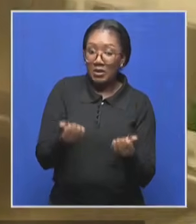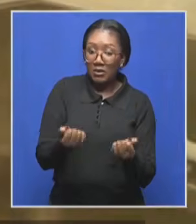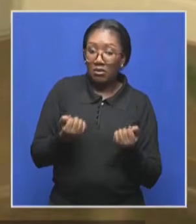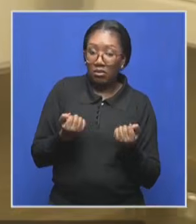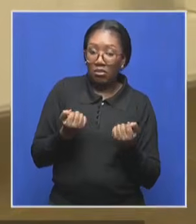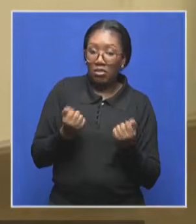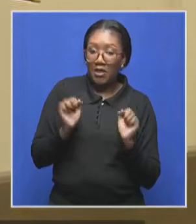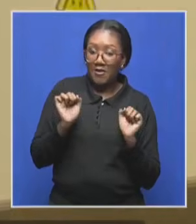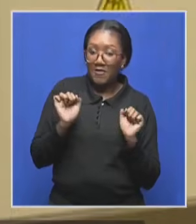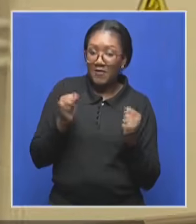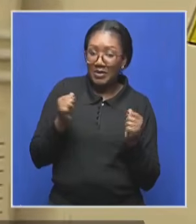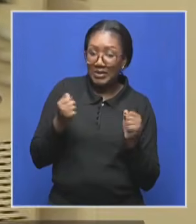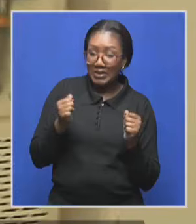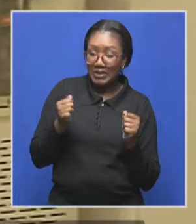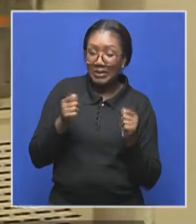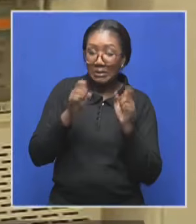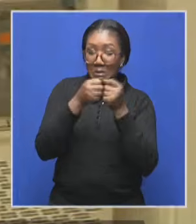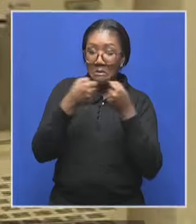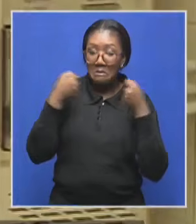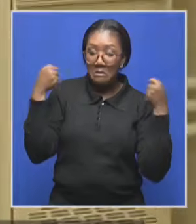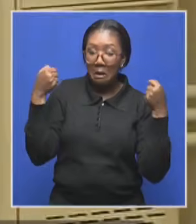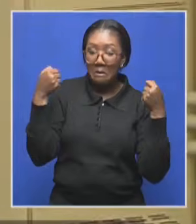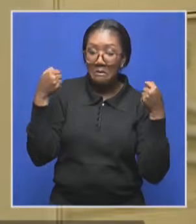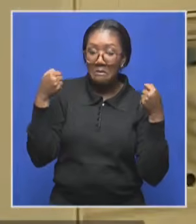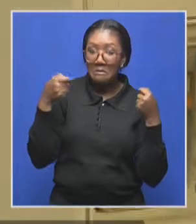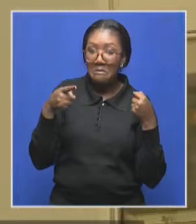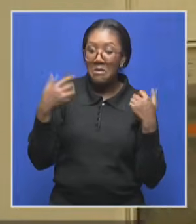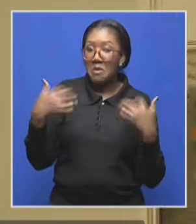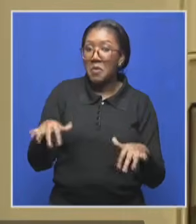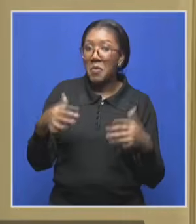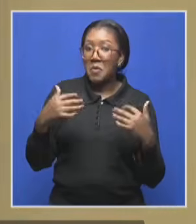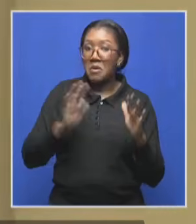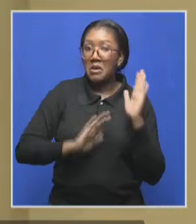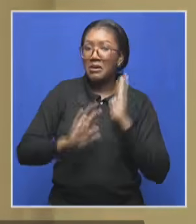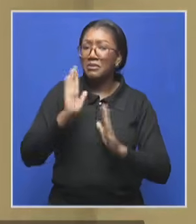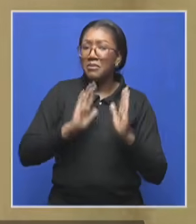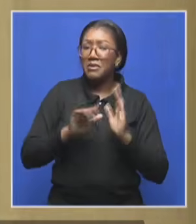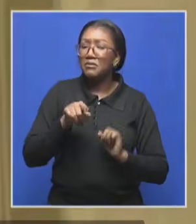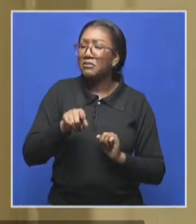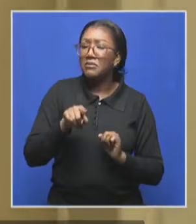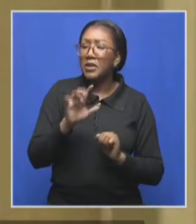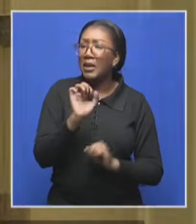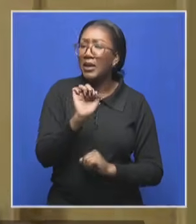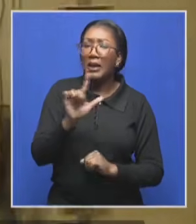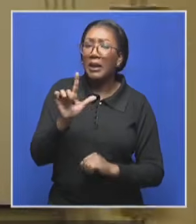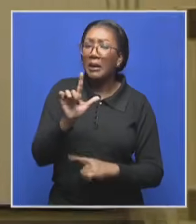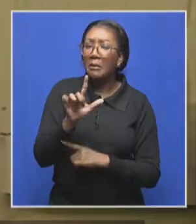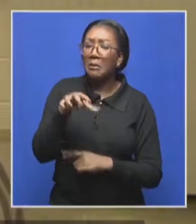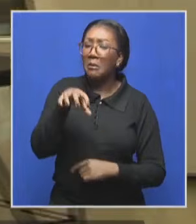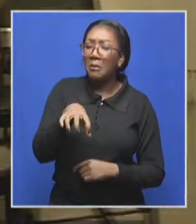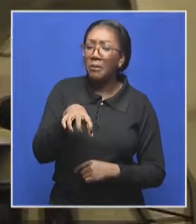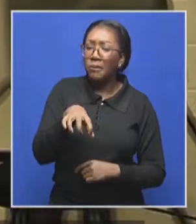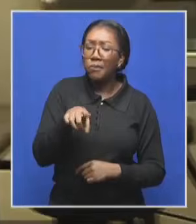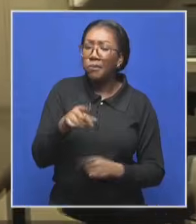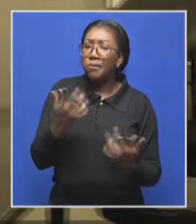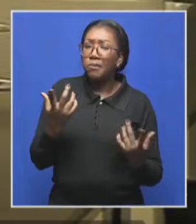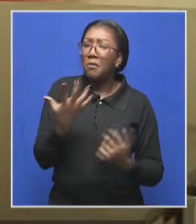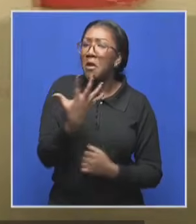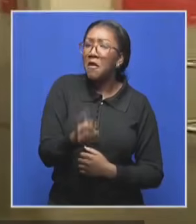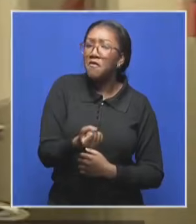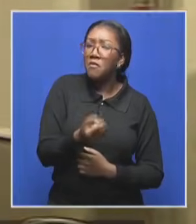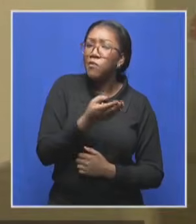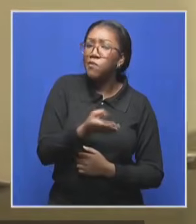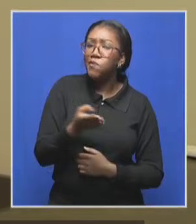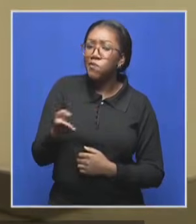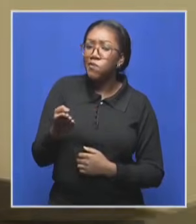backed power. This is really going to give longevity. Please talk to us about what this state-of-the-art facility actually entails. It's one of